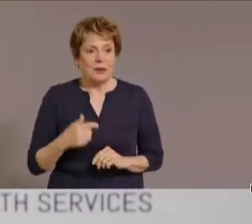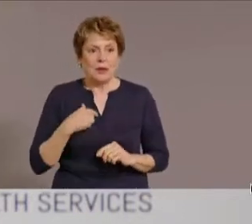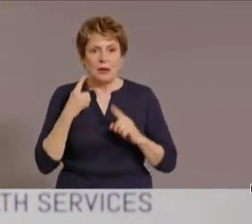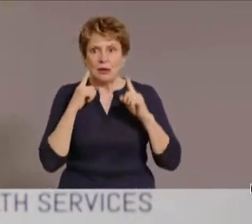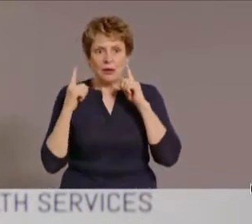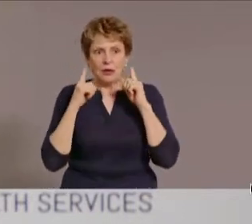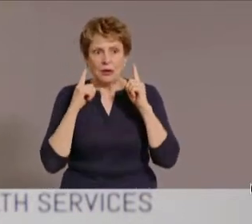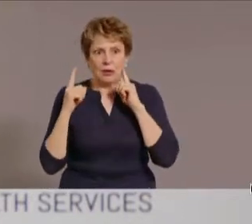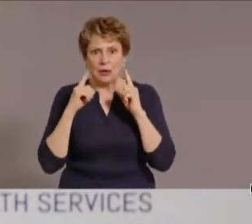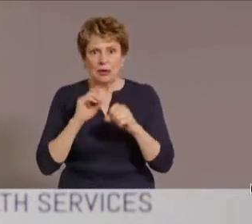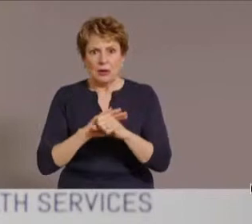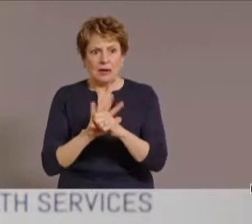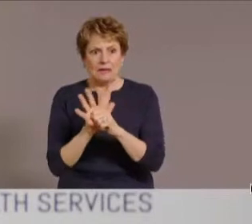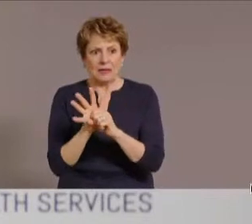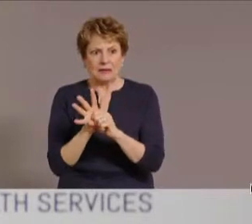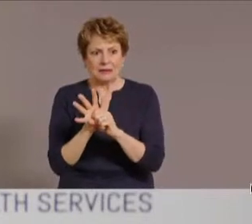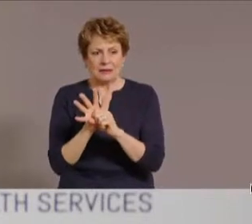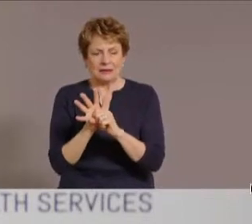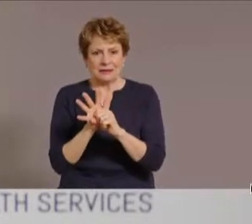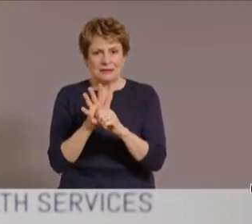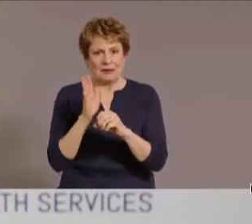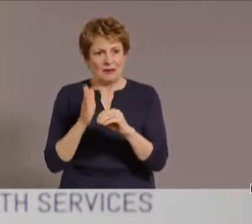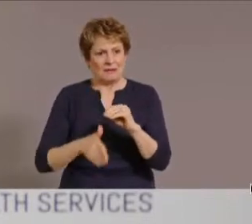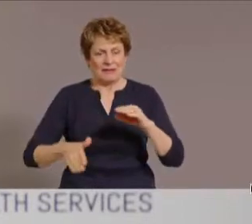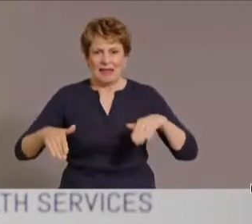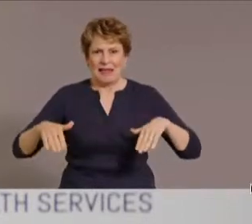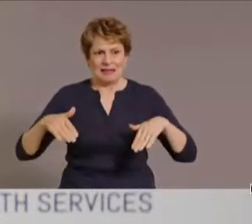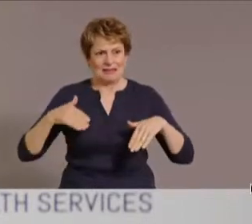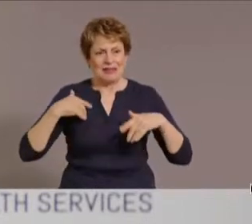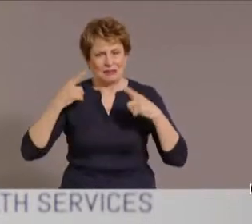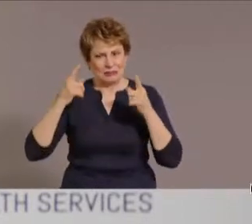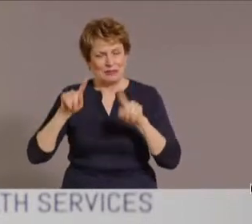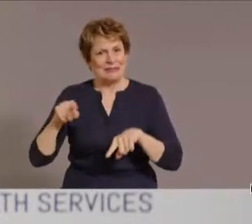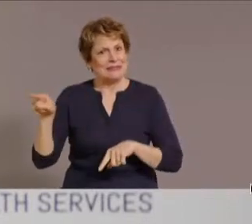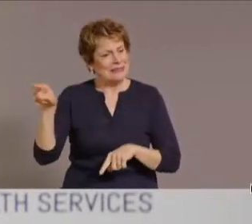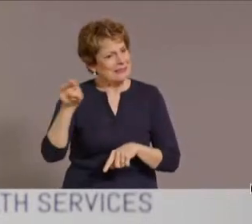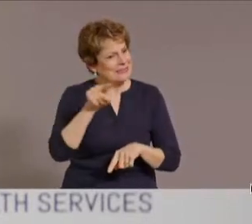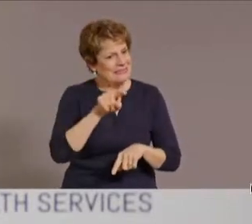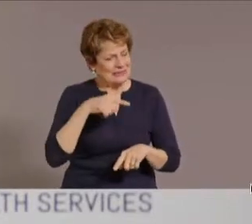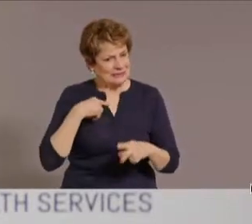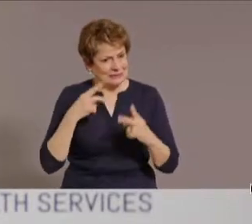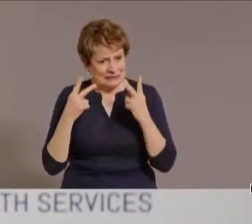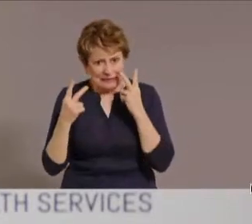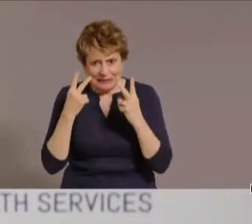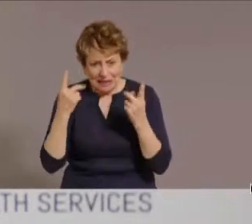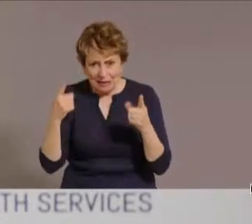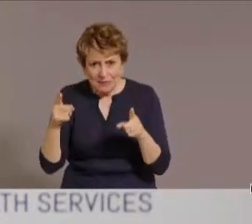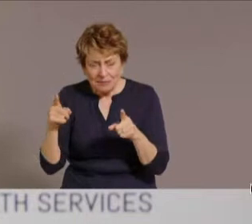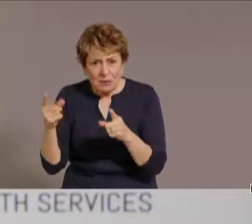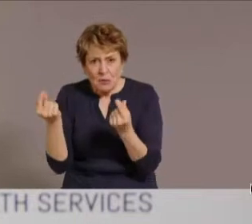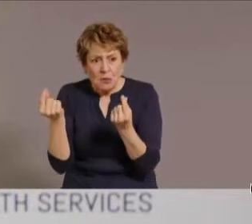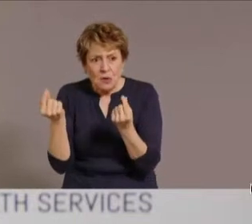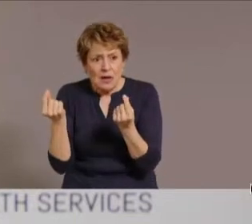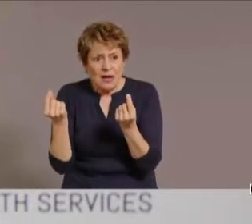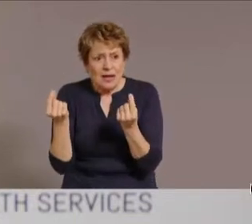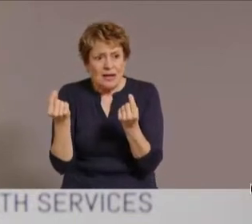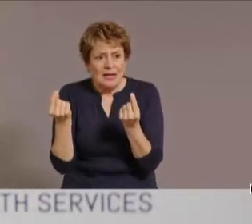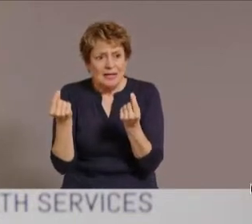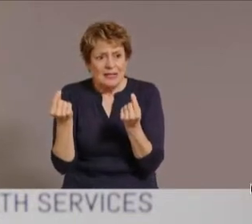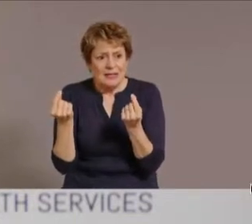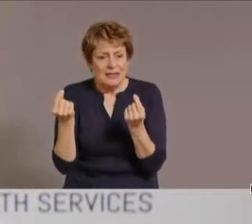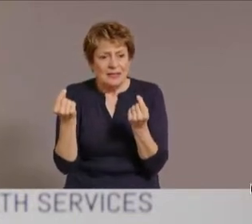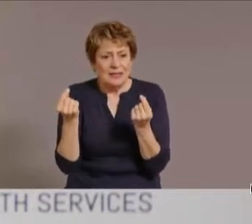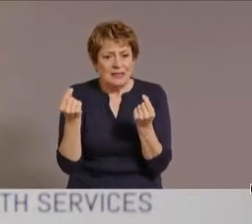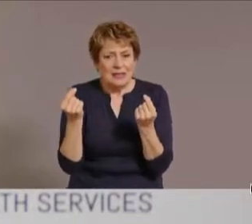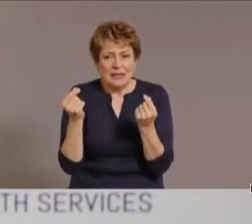most everybody agrees with that. When you see what's going on in India and all of the pictures that we see on television now,